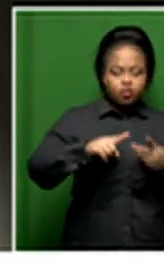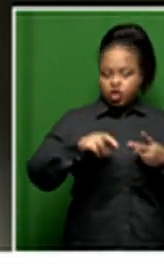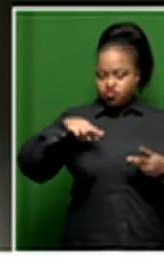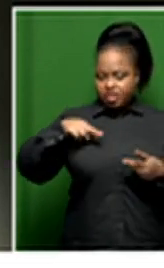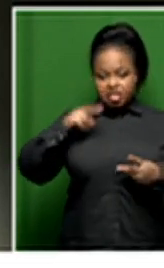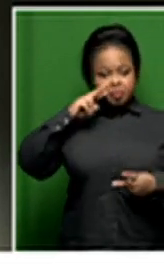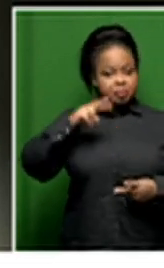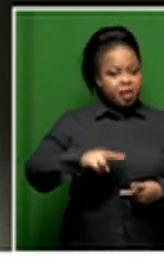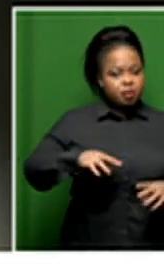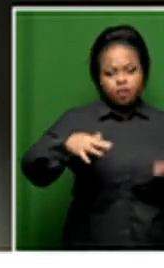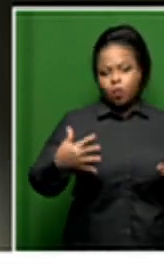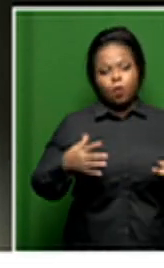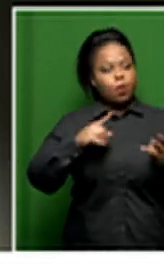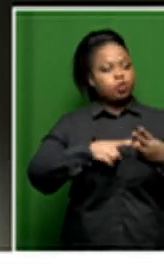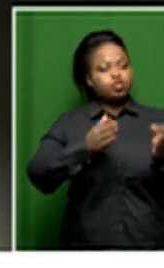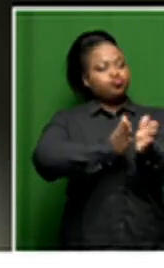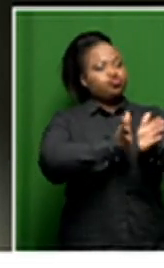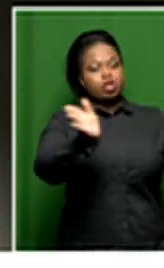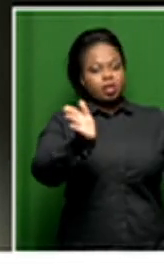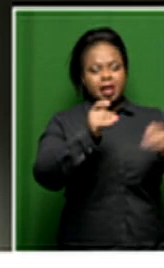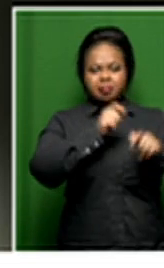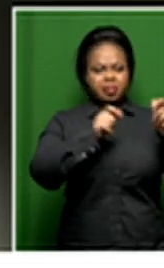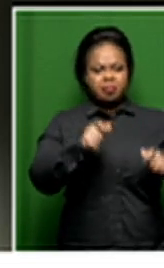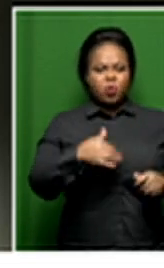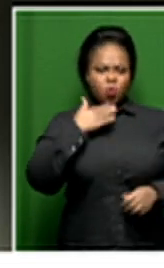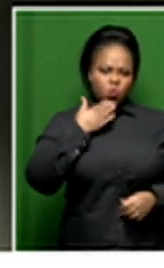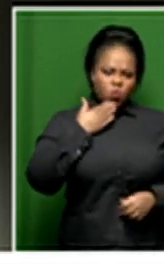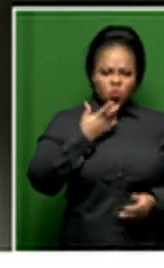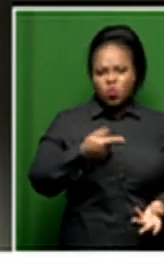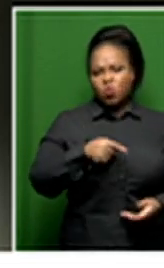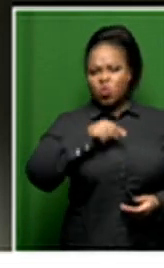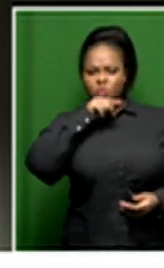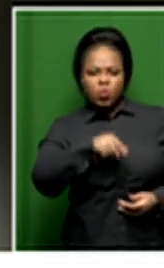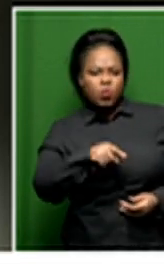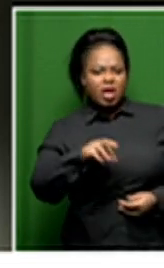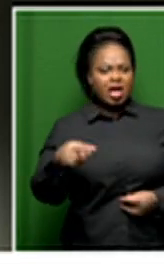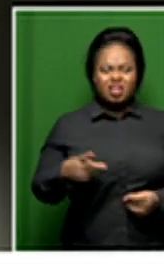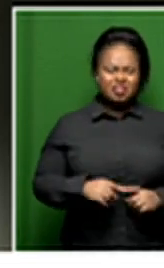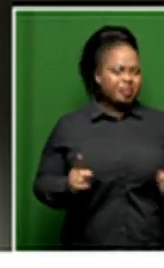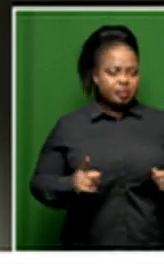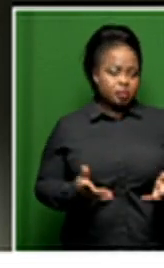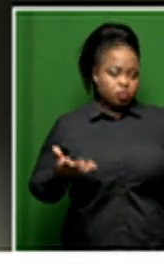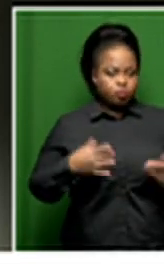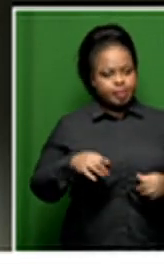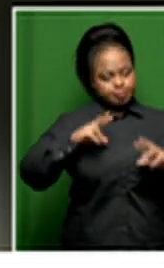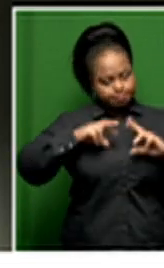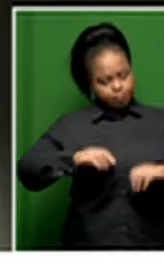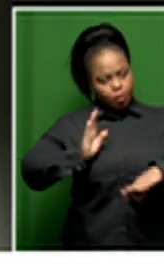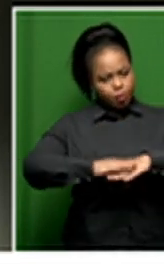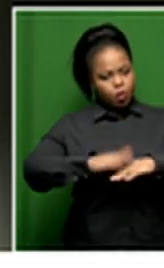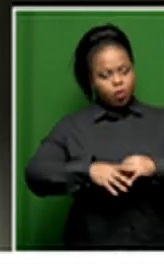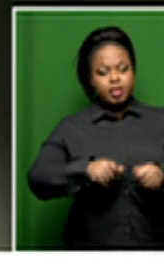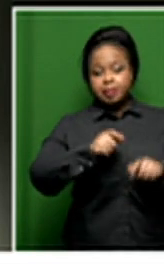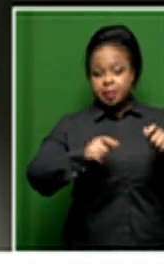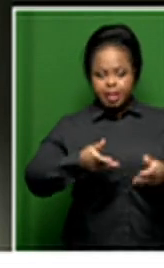religious perspectives? Is it general toxic masculinity? And then look at engaging